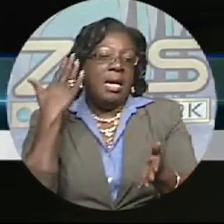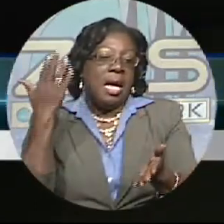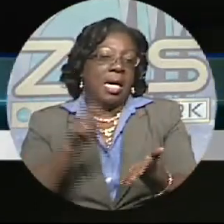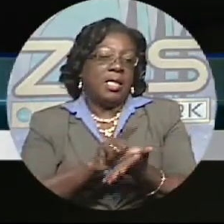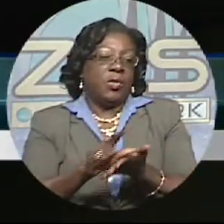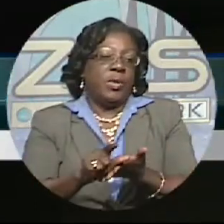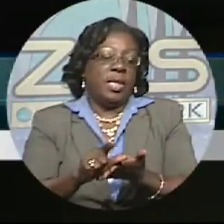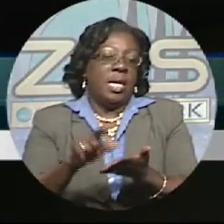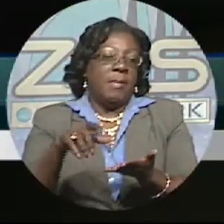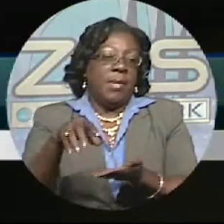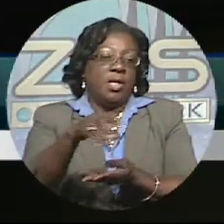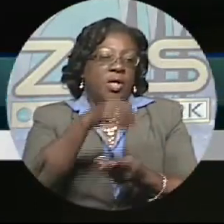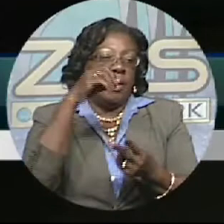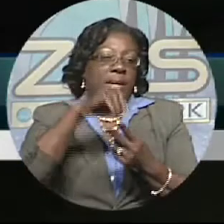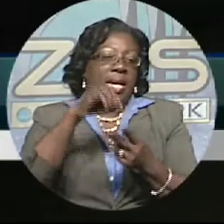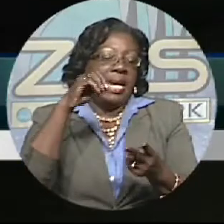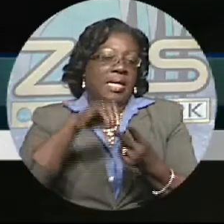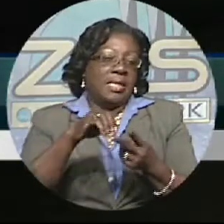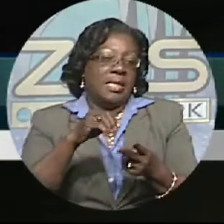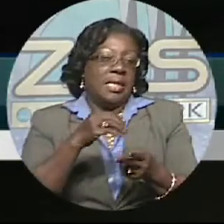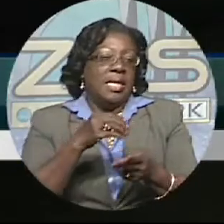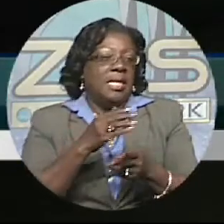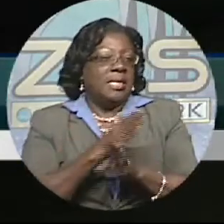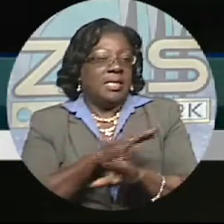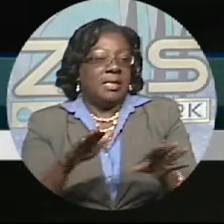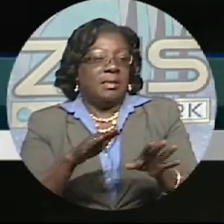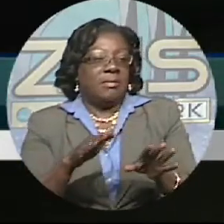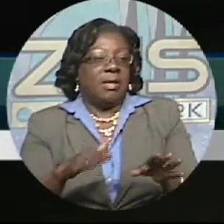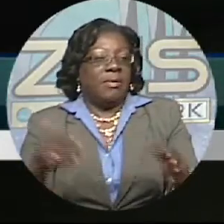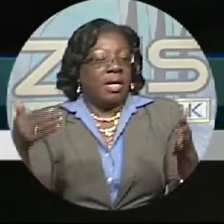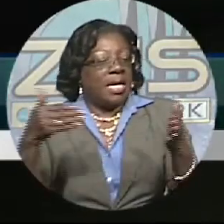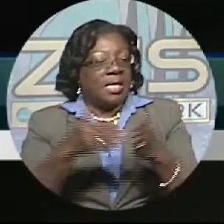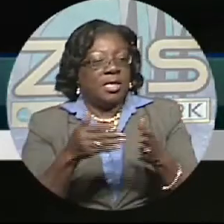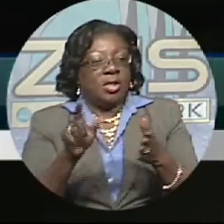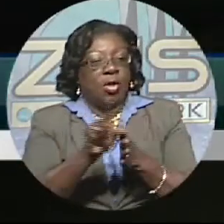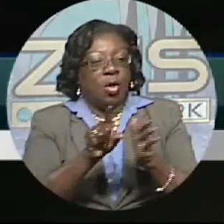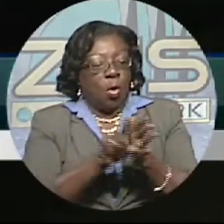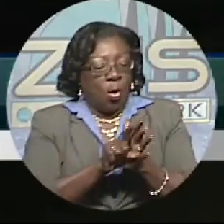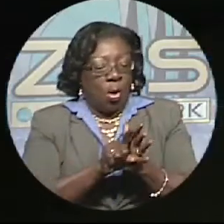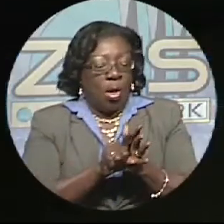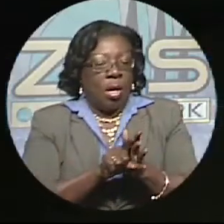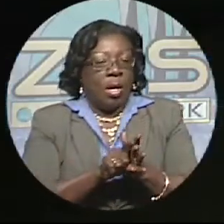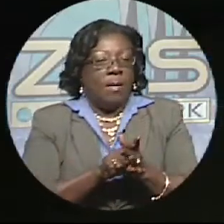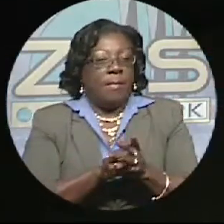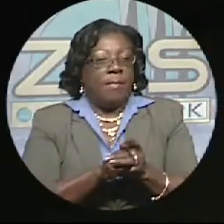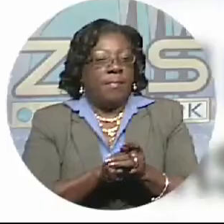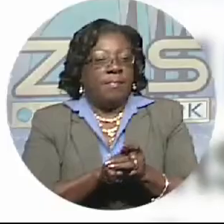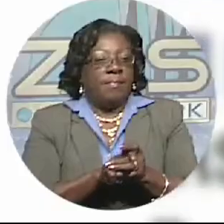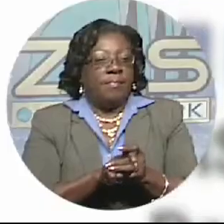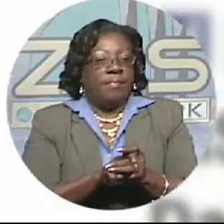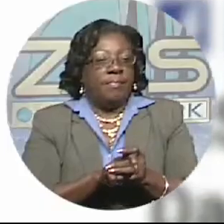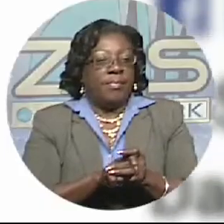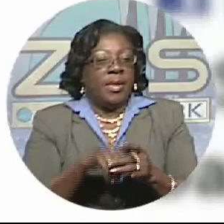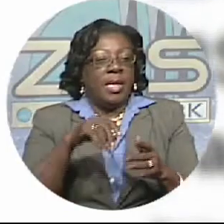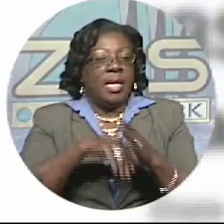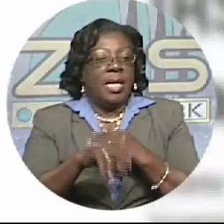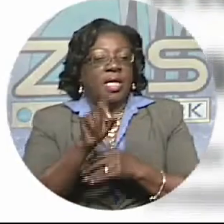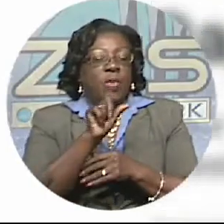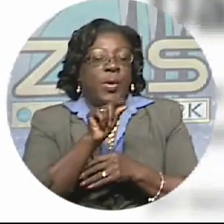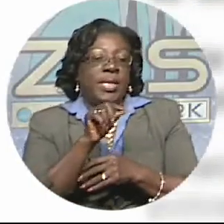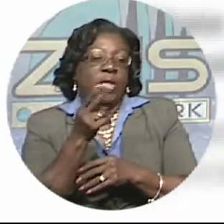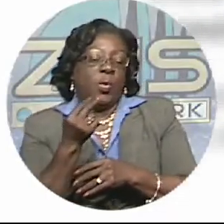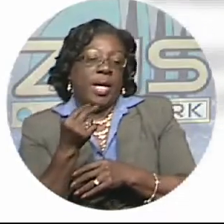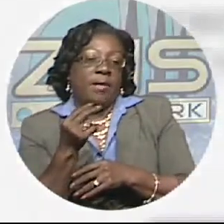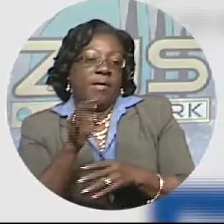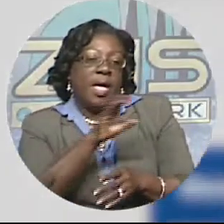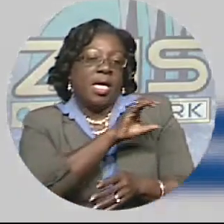midterm elections. This despite several encounters with the law, including state and federal Medicaid probes. In 2012,